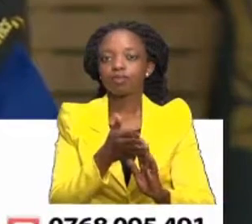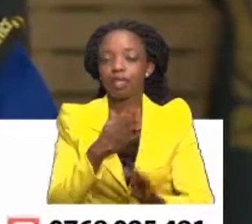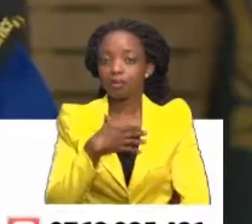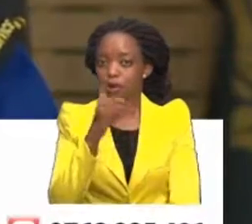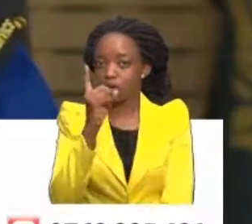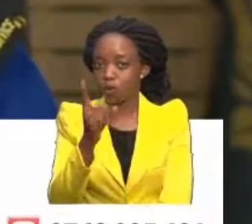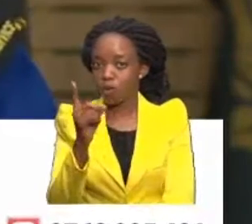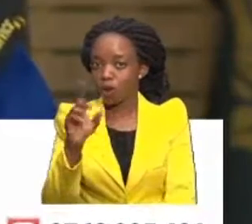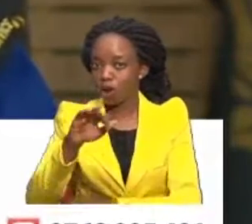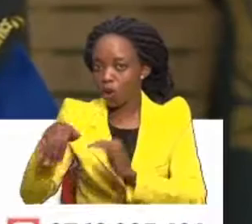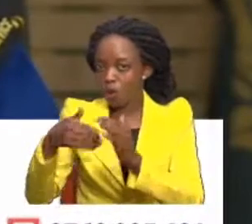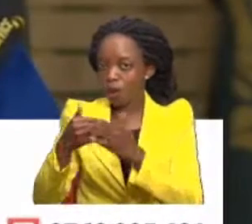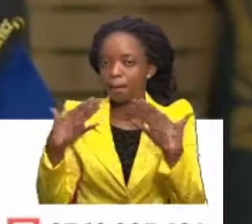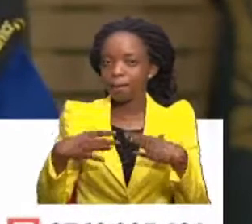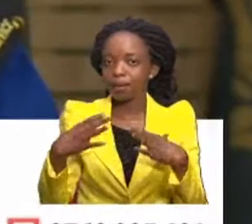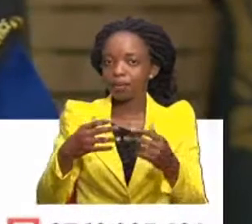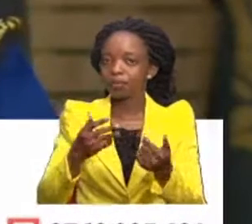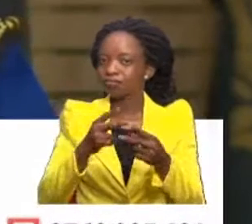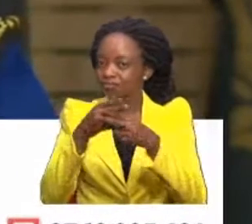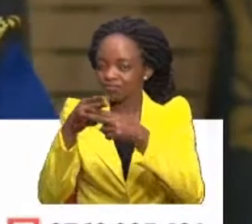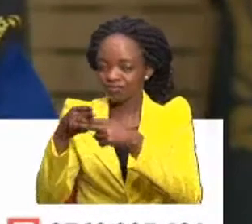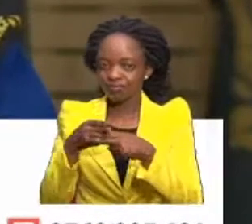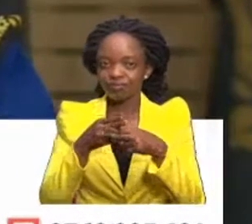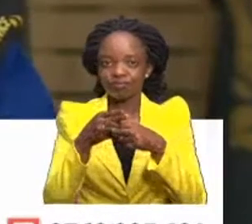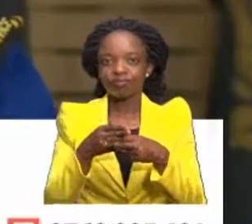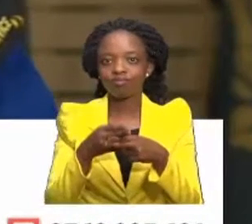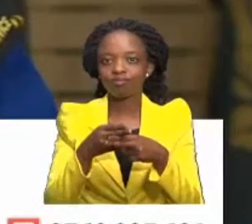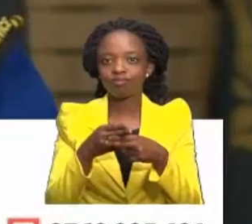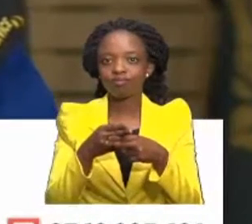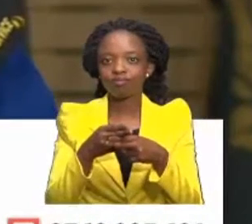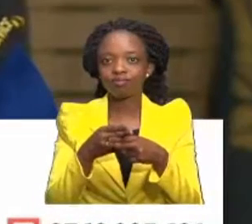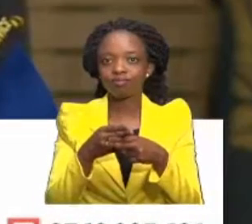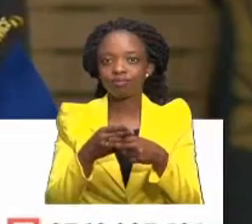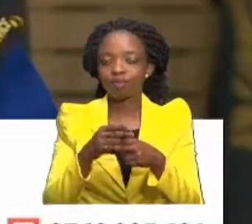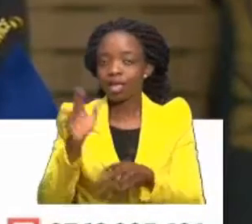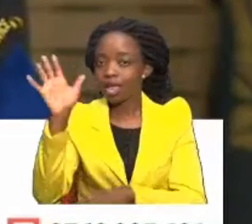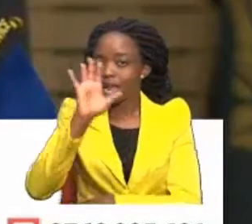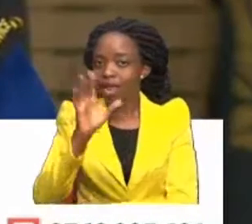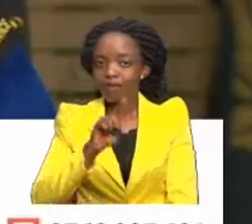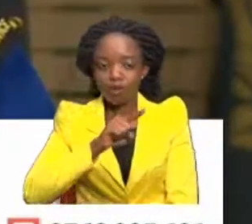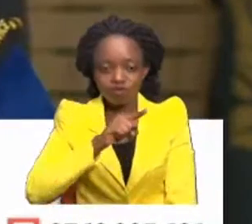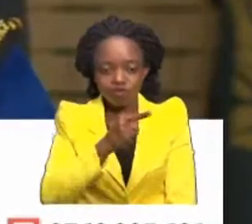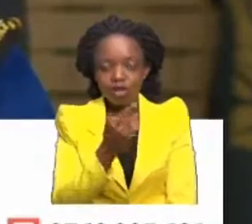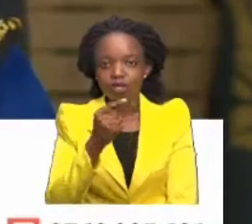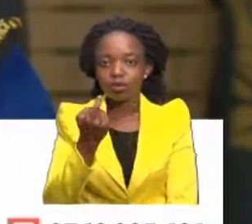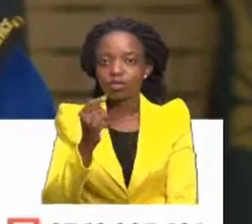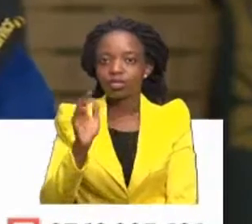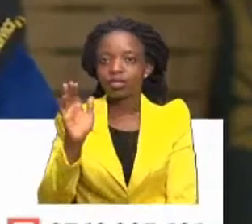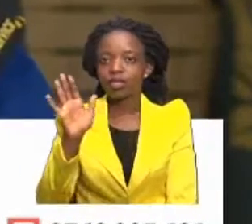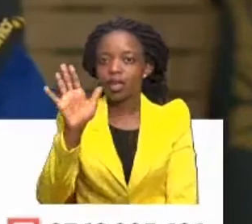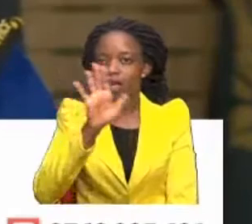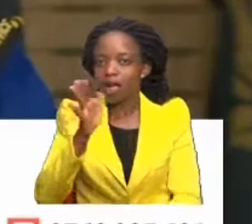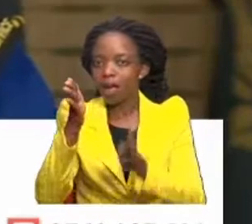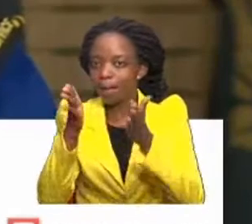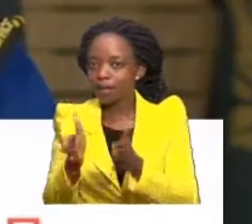to all the passengers to be careful. Never blame the conductor or the